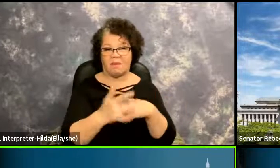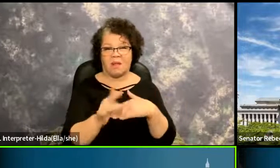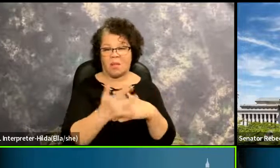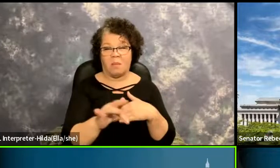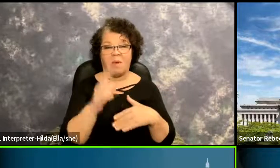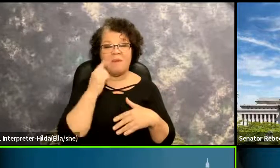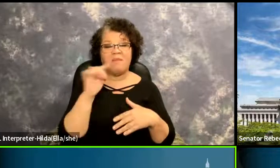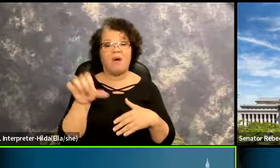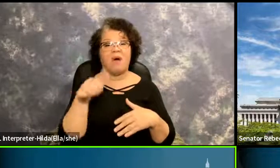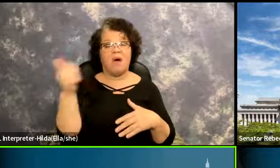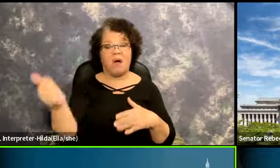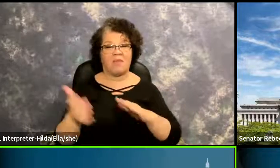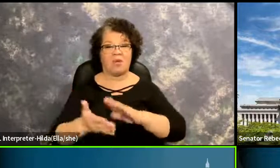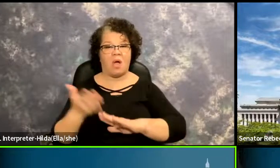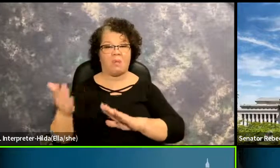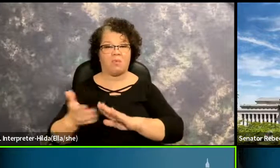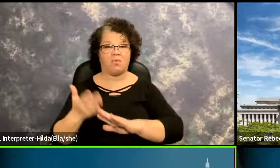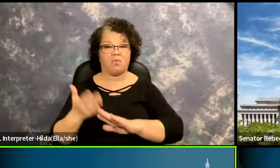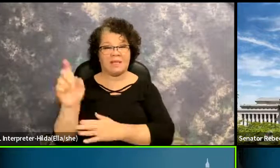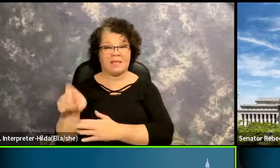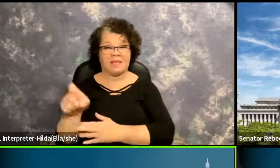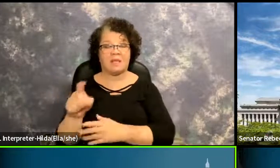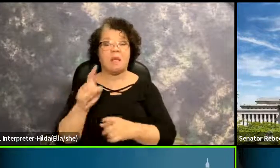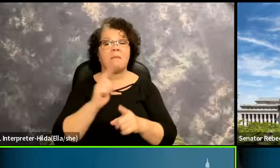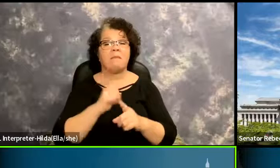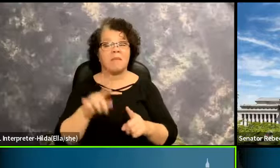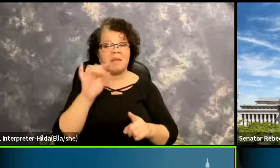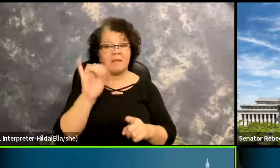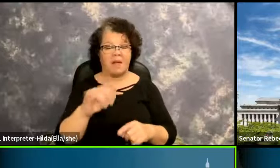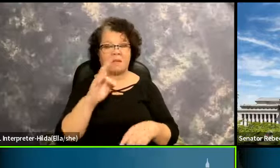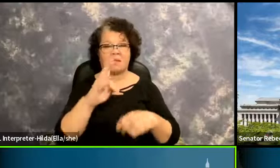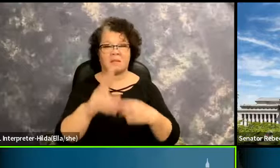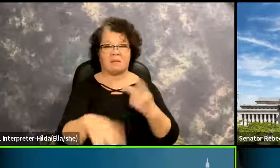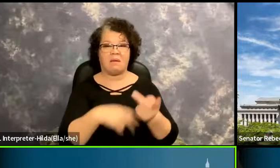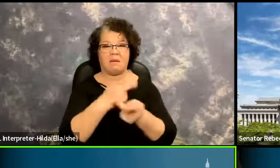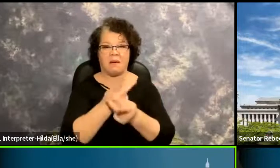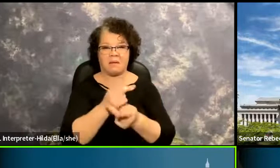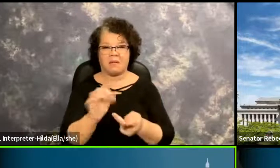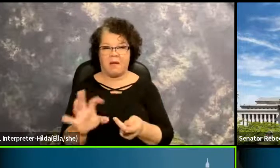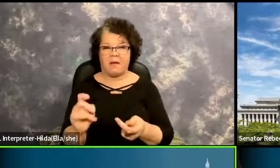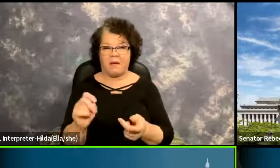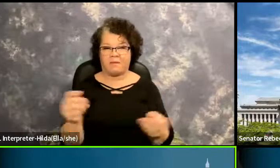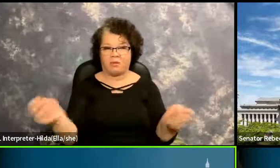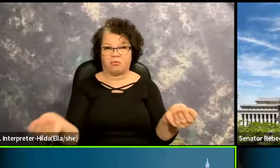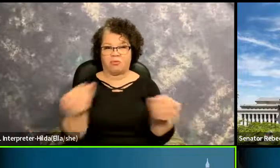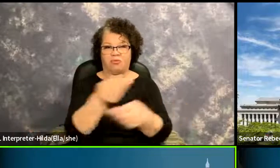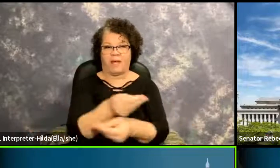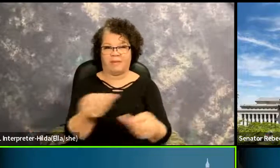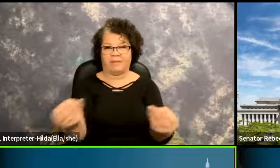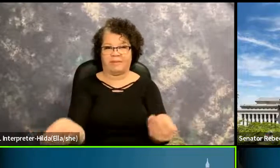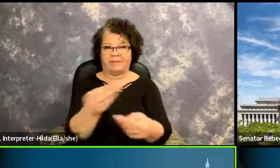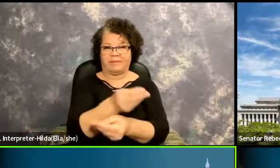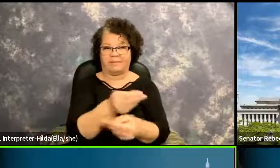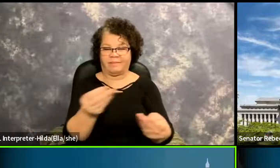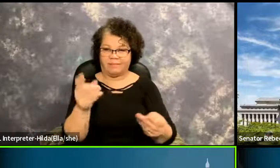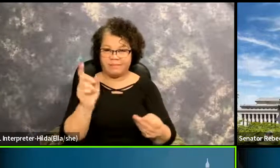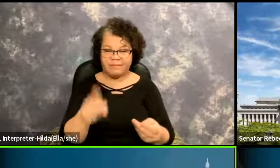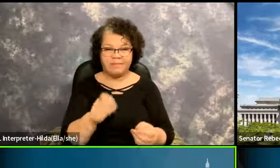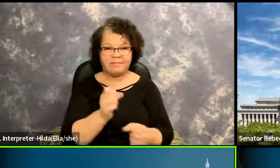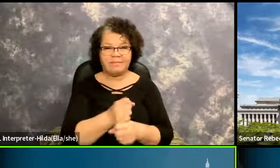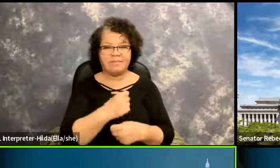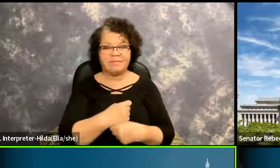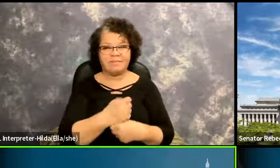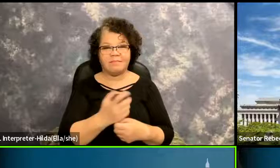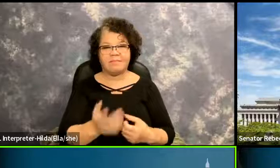other operating needs, but those are the kinds of trade-offs that we had to make.